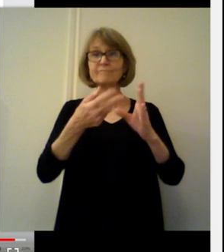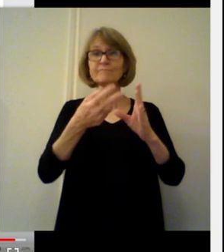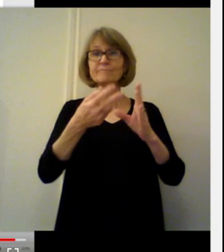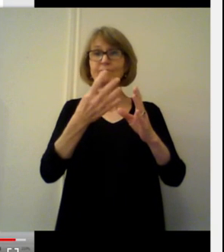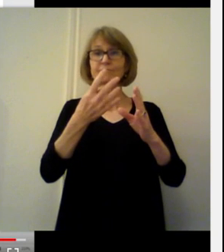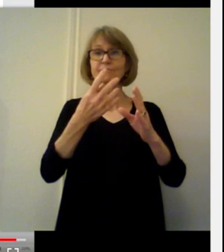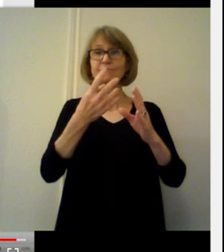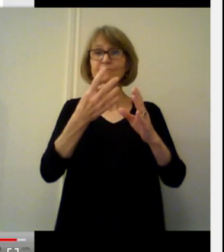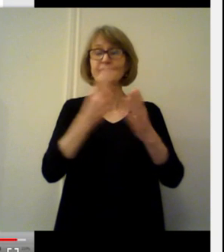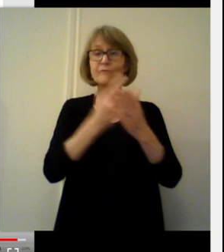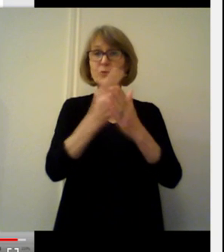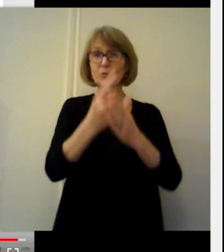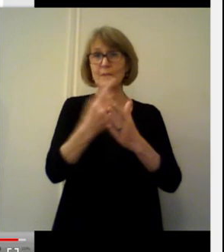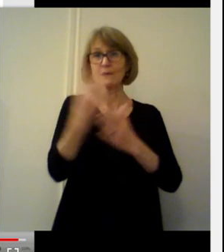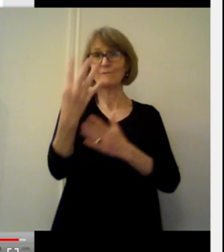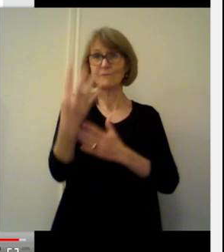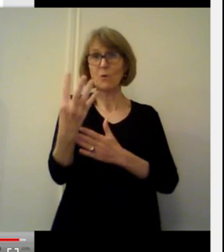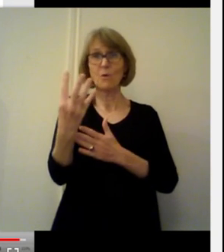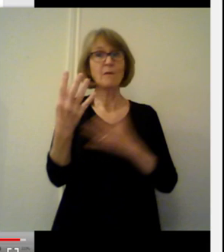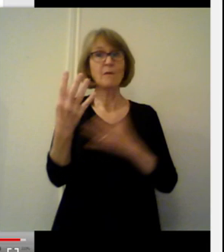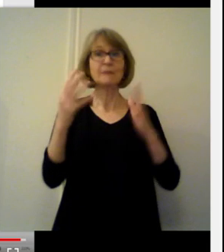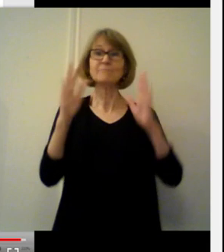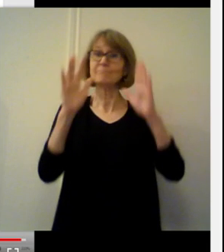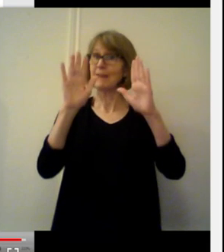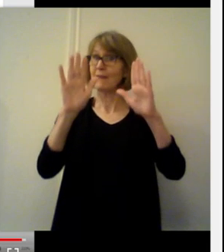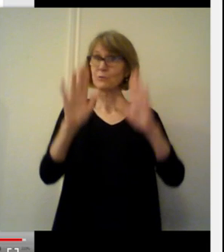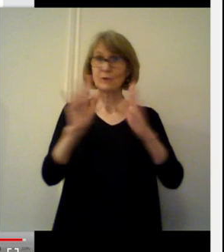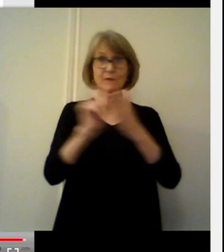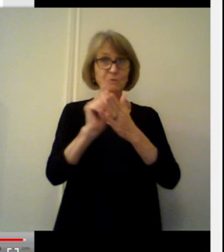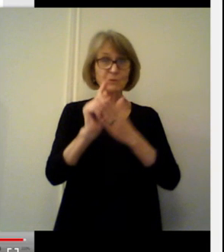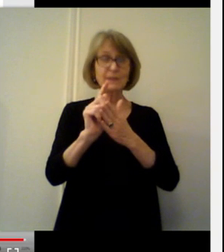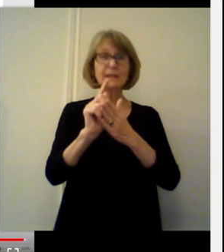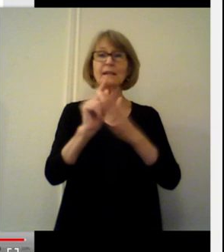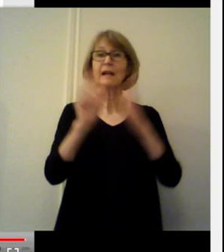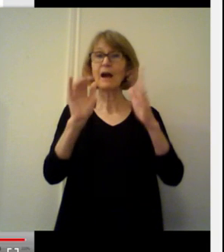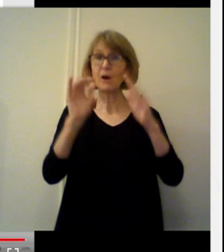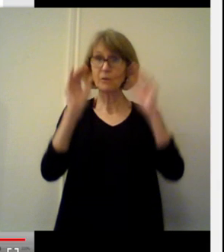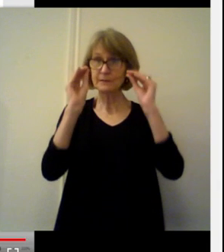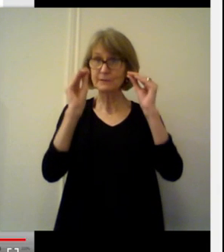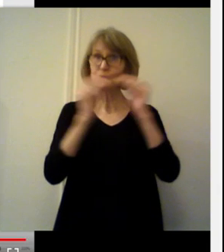until then, have a great week. See you, or I hope to teach you more next week.